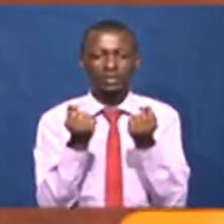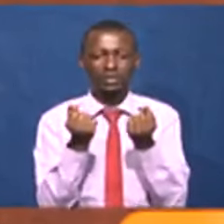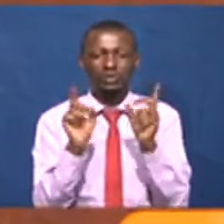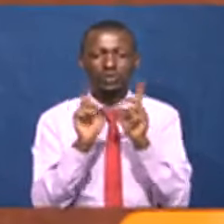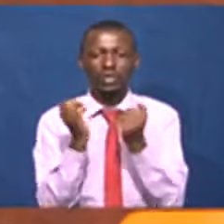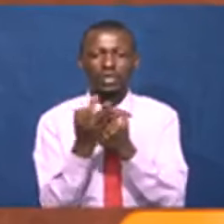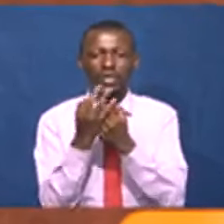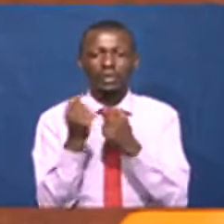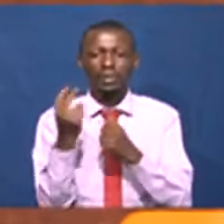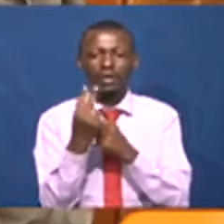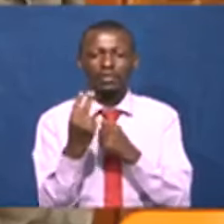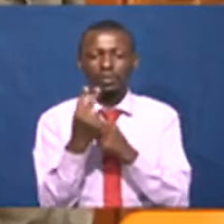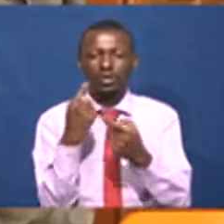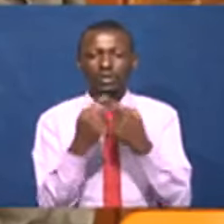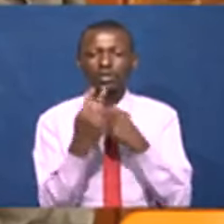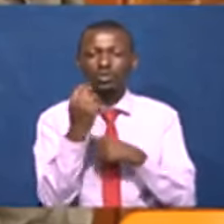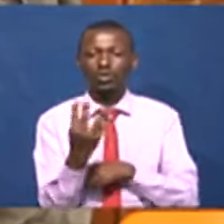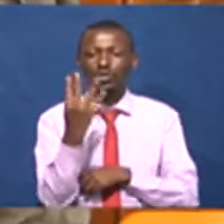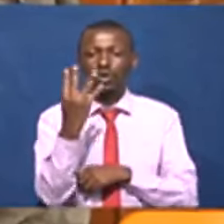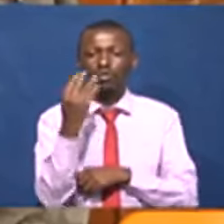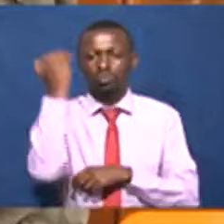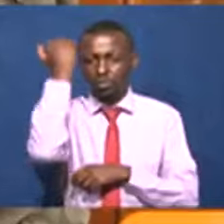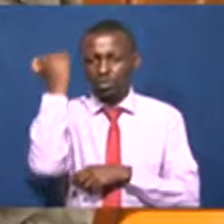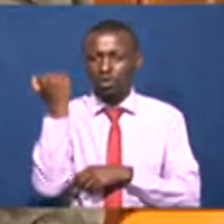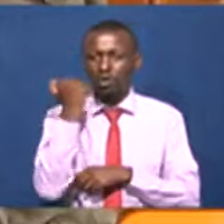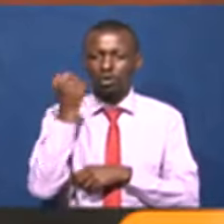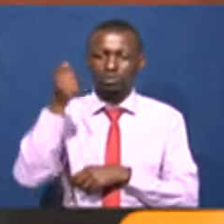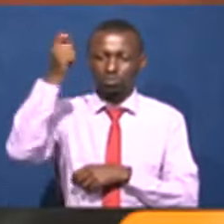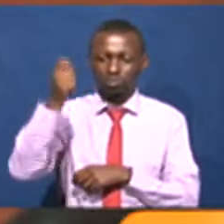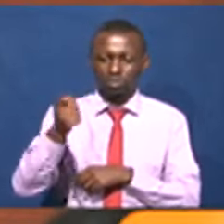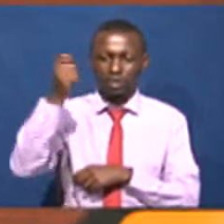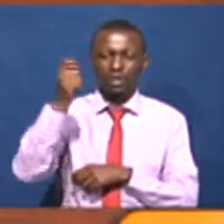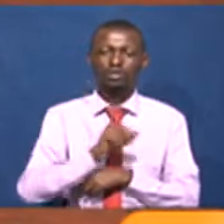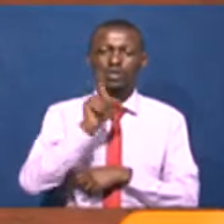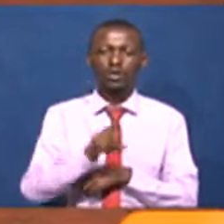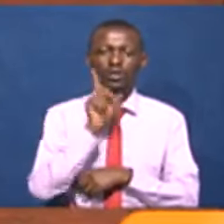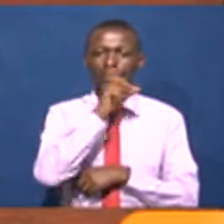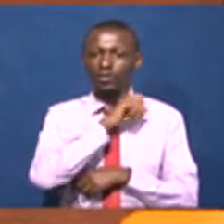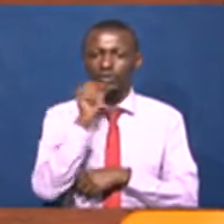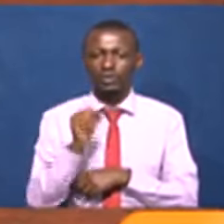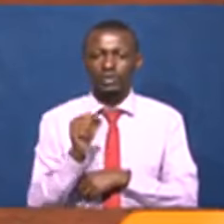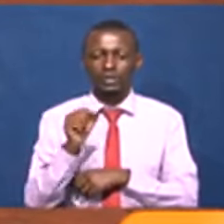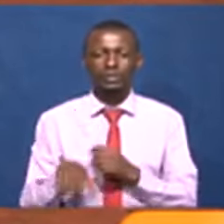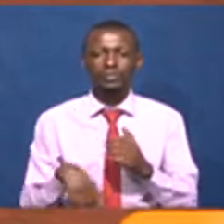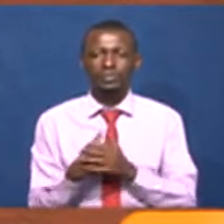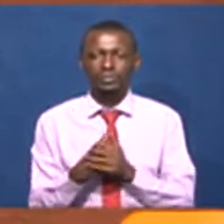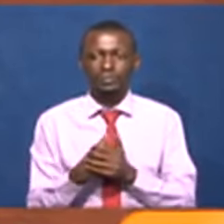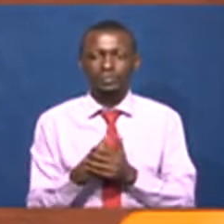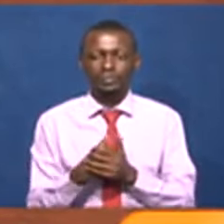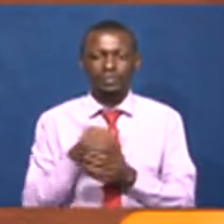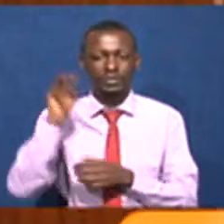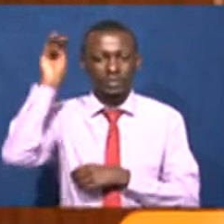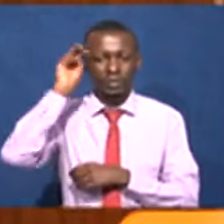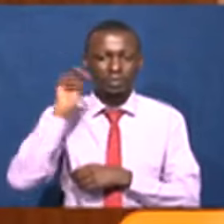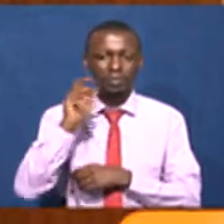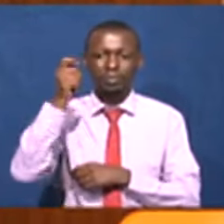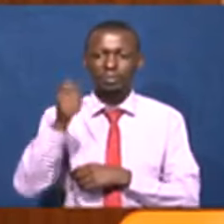February 2024 when the court delivered its judgment. Senior Principal Magistrate Zainab Abdul, while issuing the